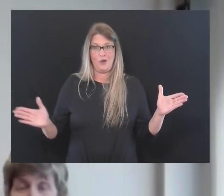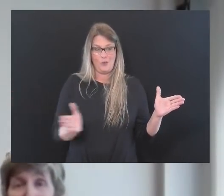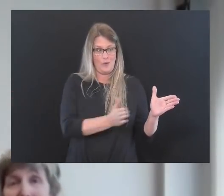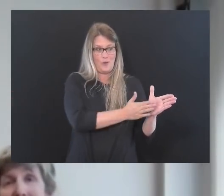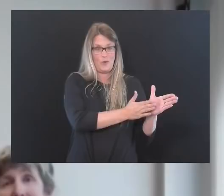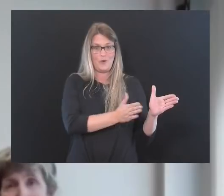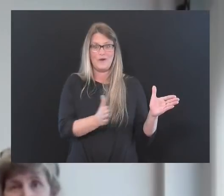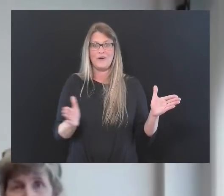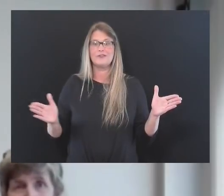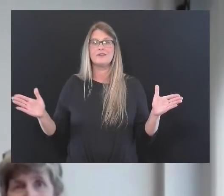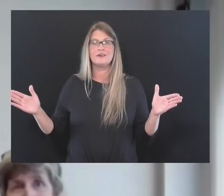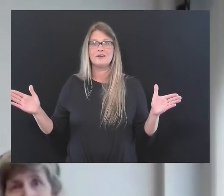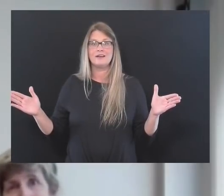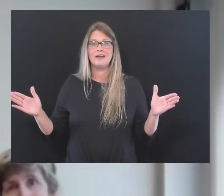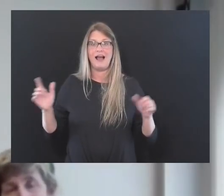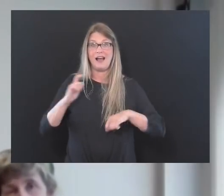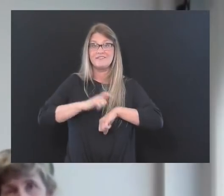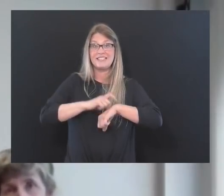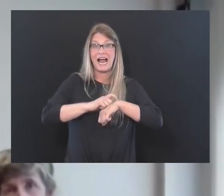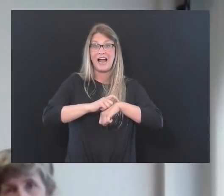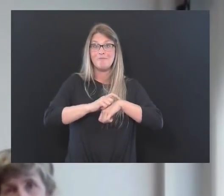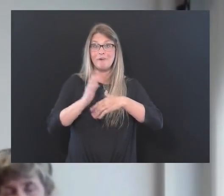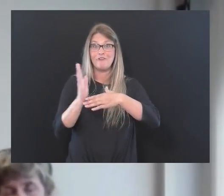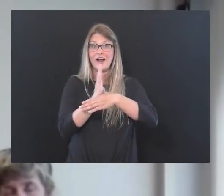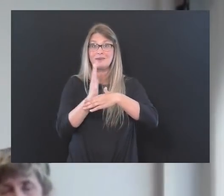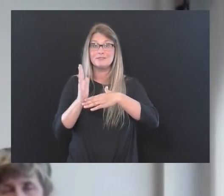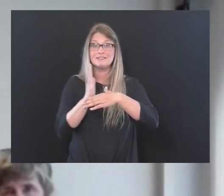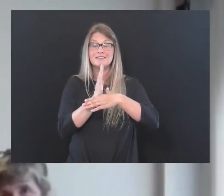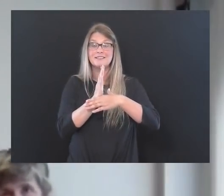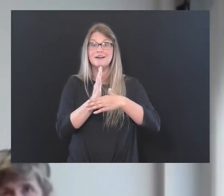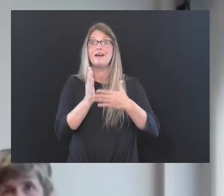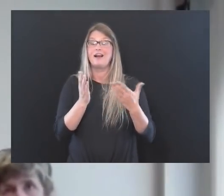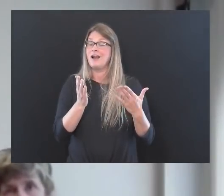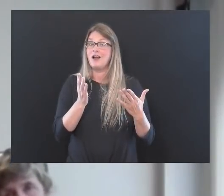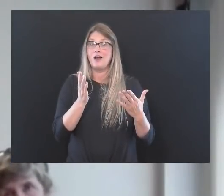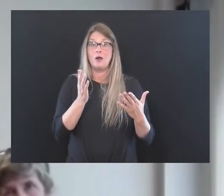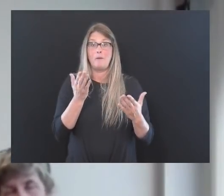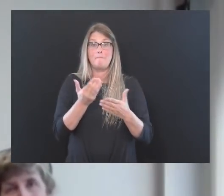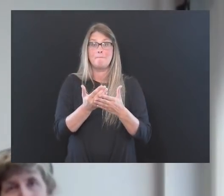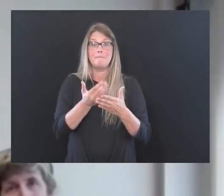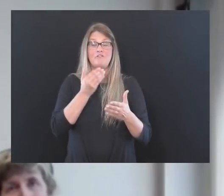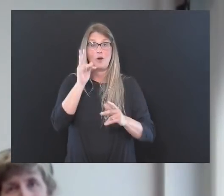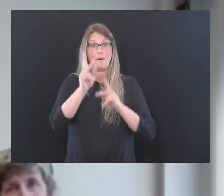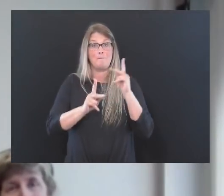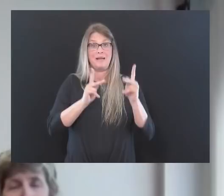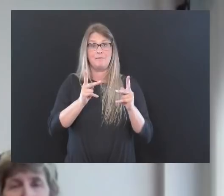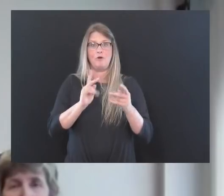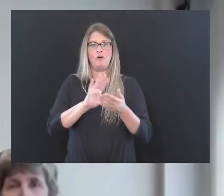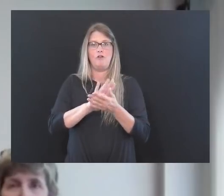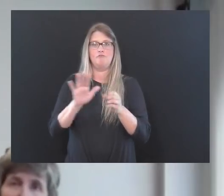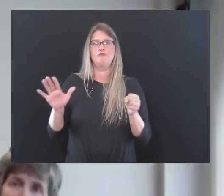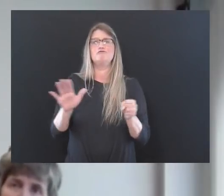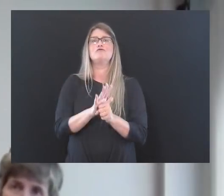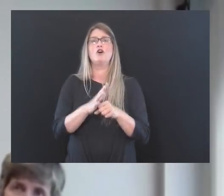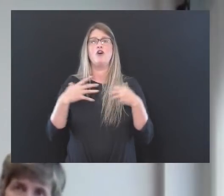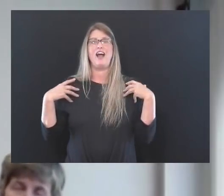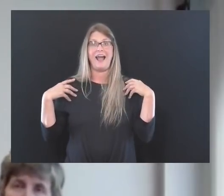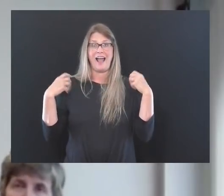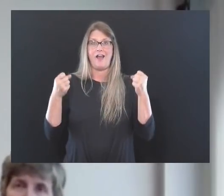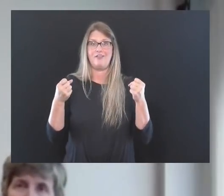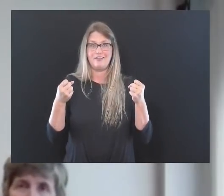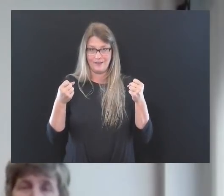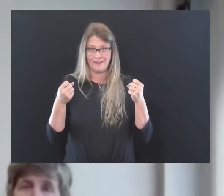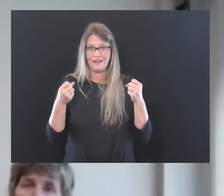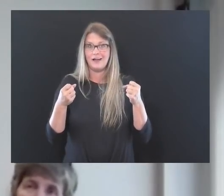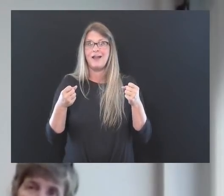duration and timeframes that people have before they are recovered from this disease, depending on their own conditions,